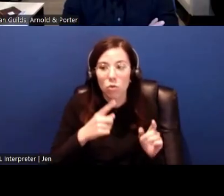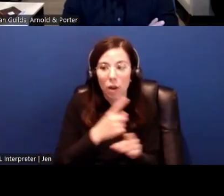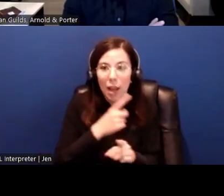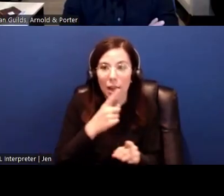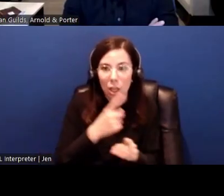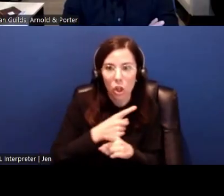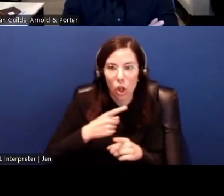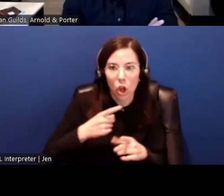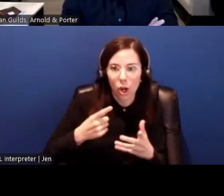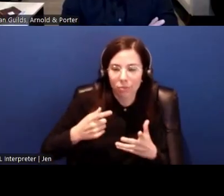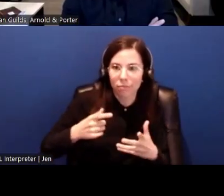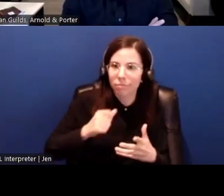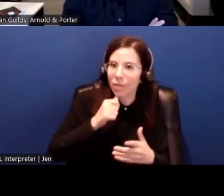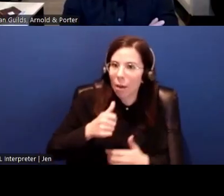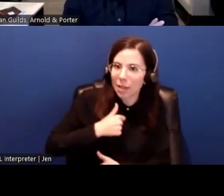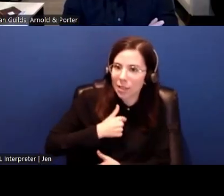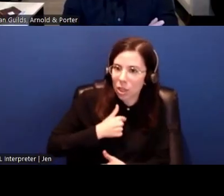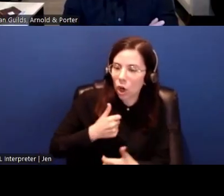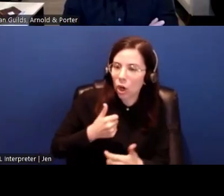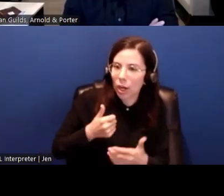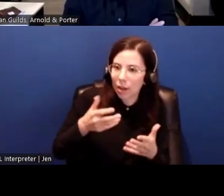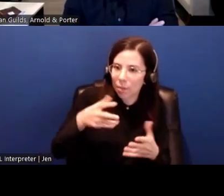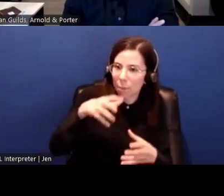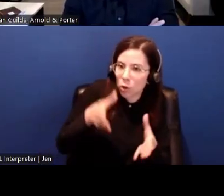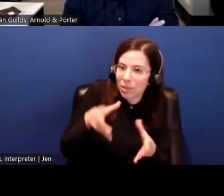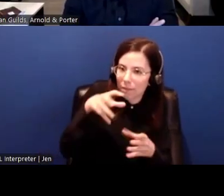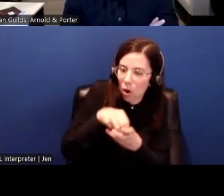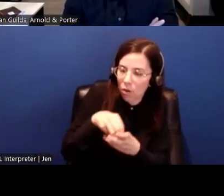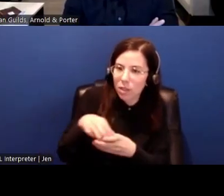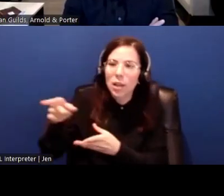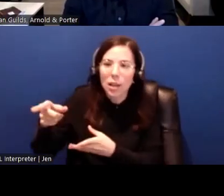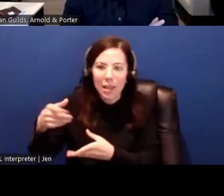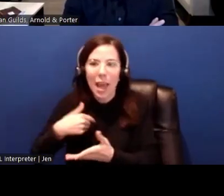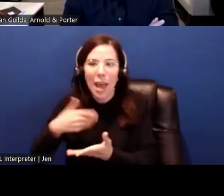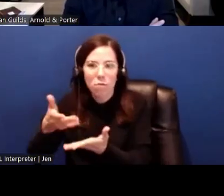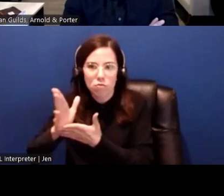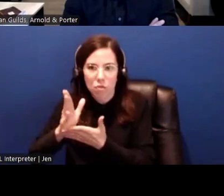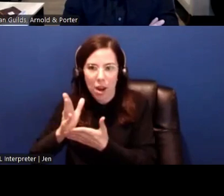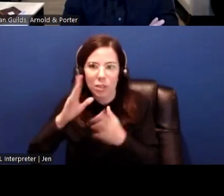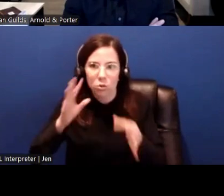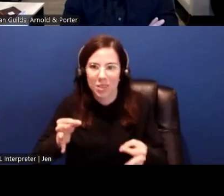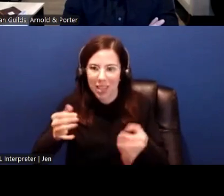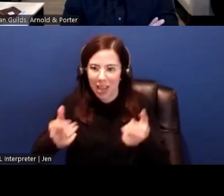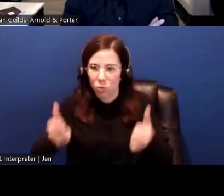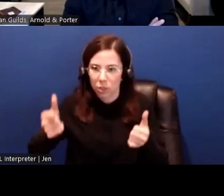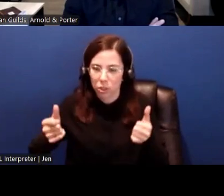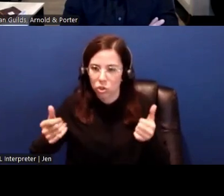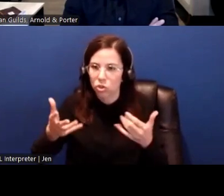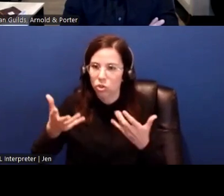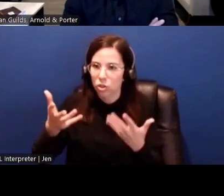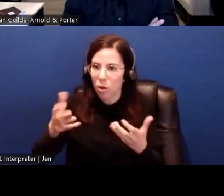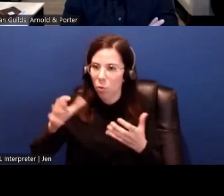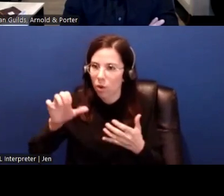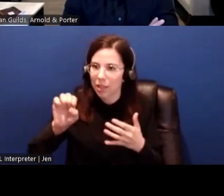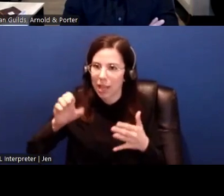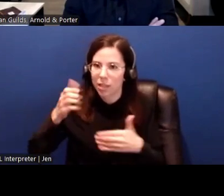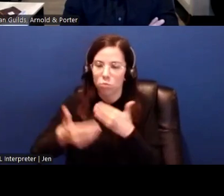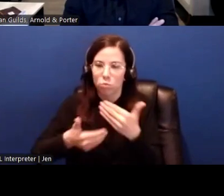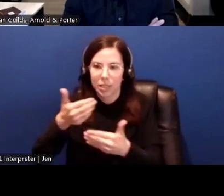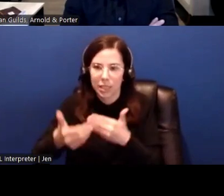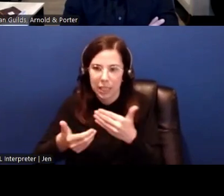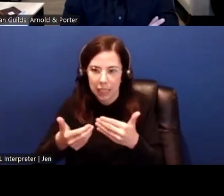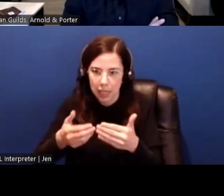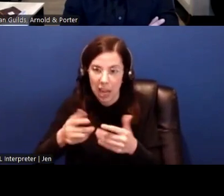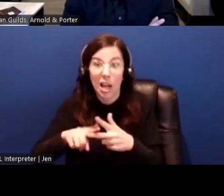a federal right to offer an opinion as to which jurisdiction they would like the case to proceed